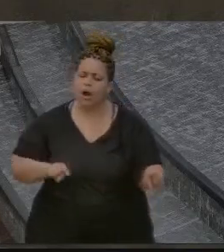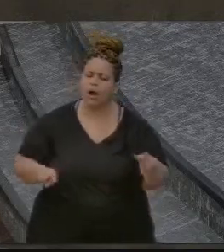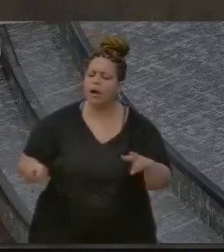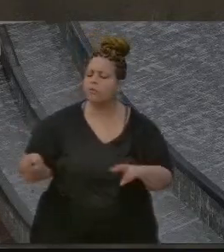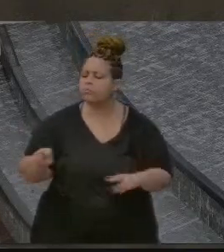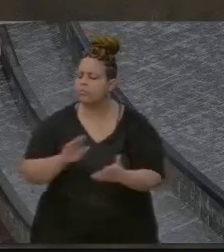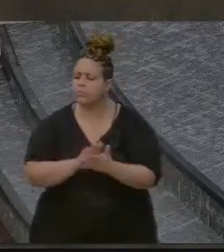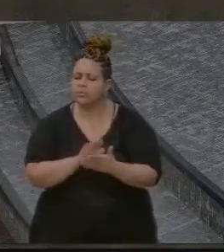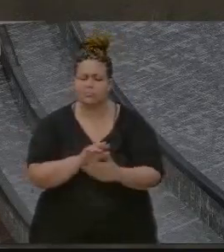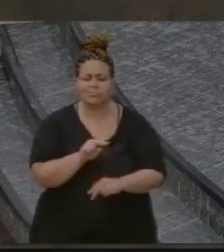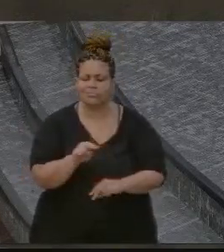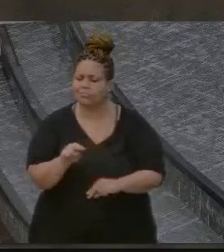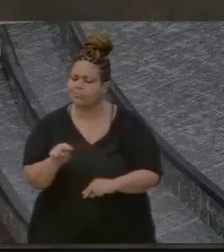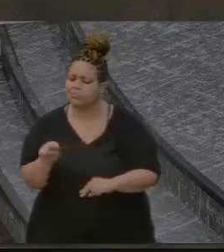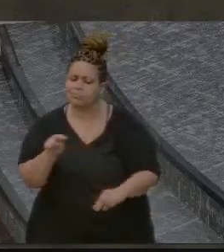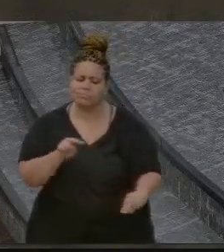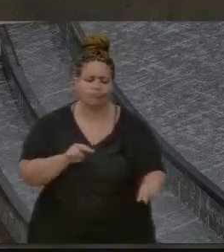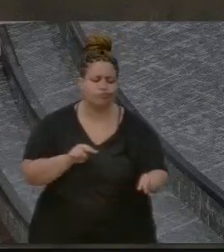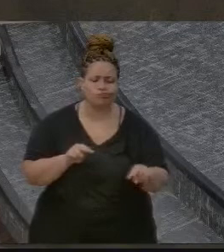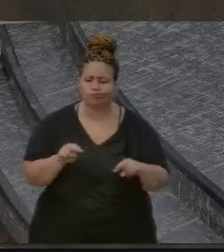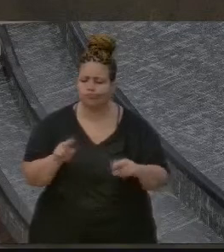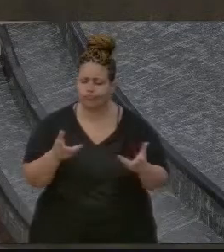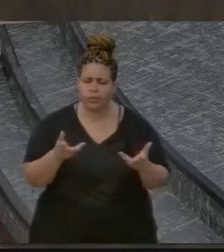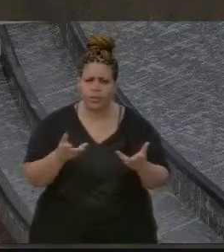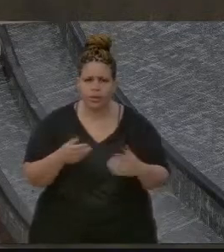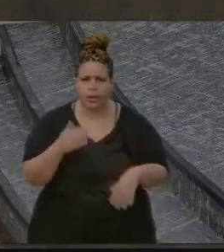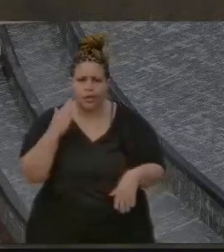and it talked about, it actually used the word like